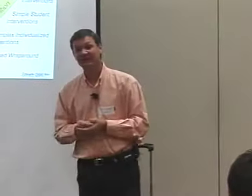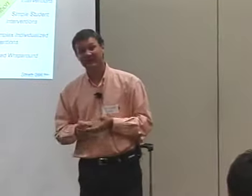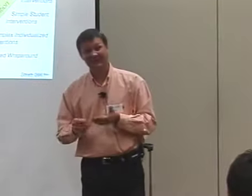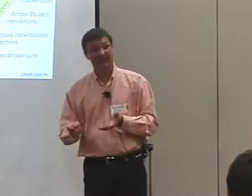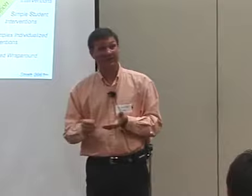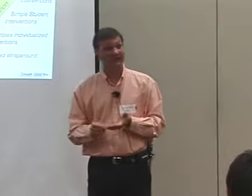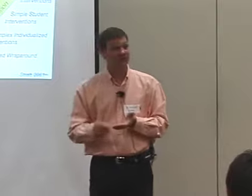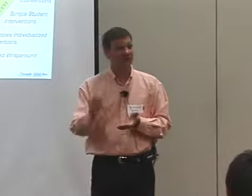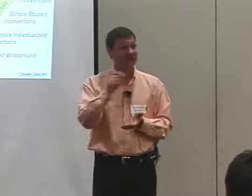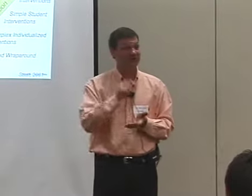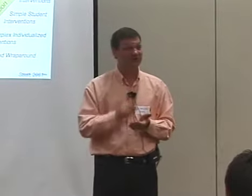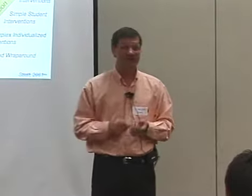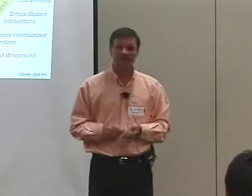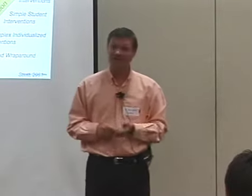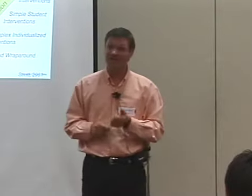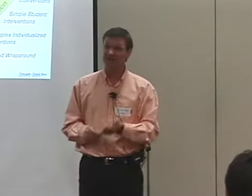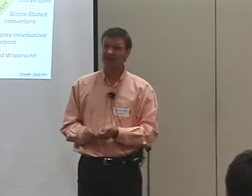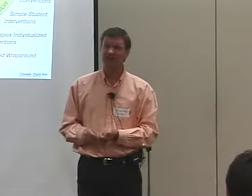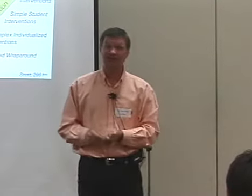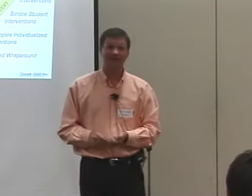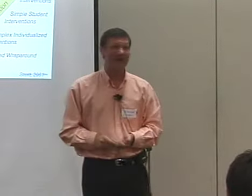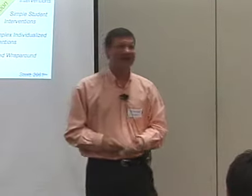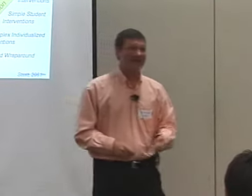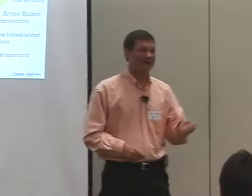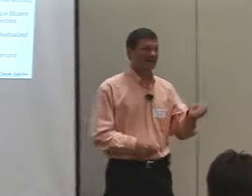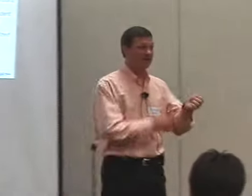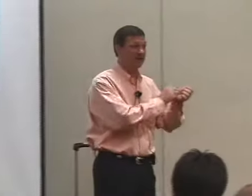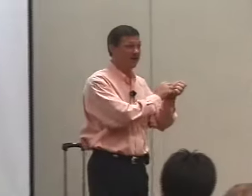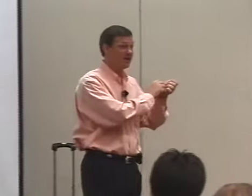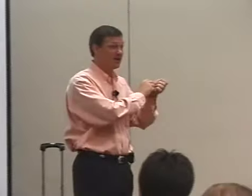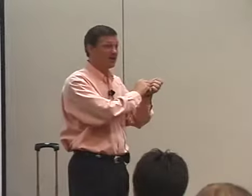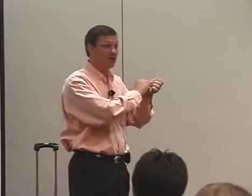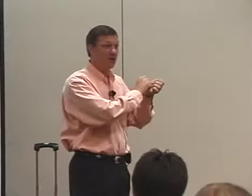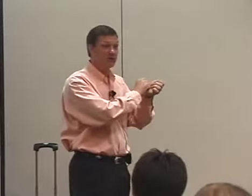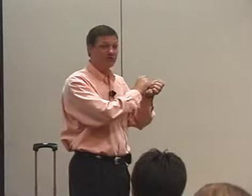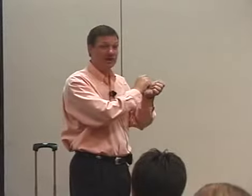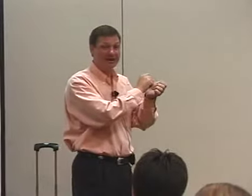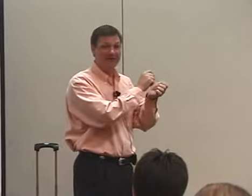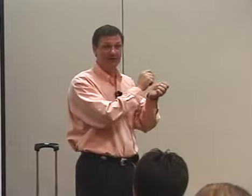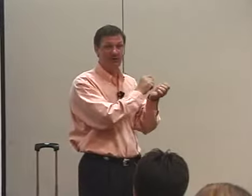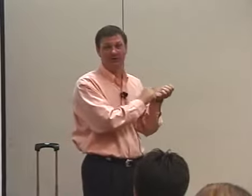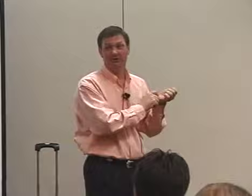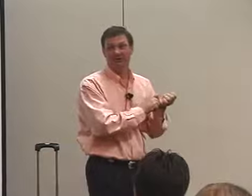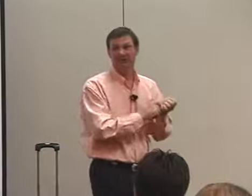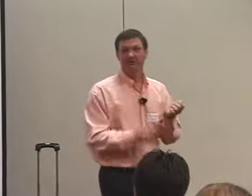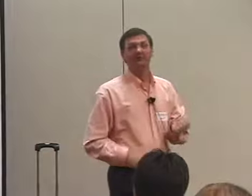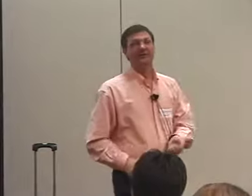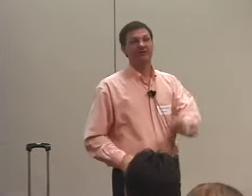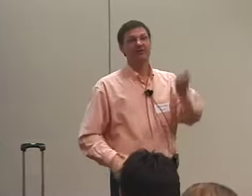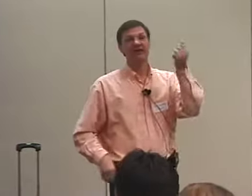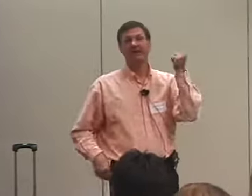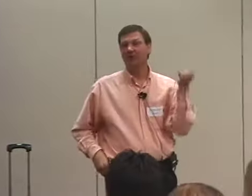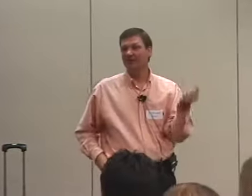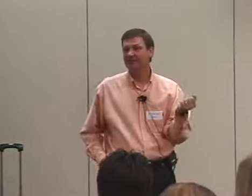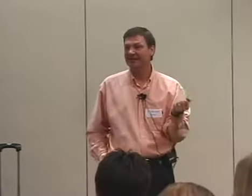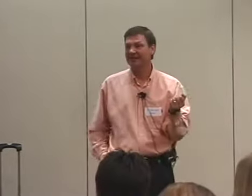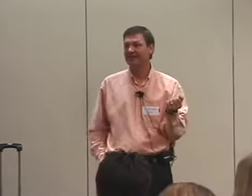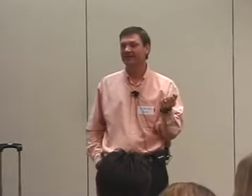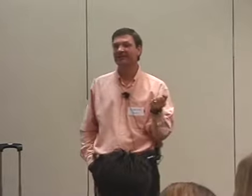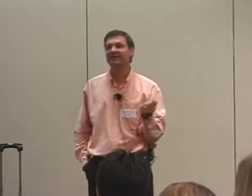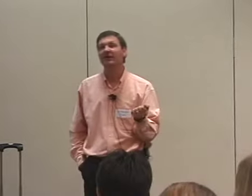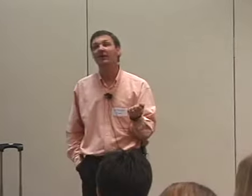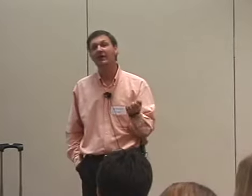it. Even in elementary school, going to different teachers, he had to go to each teacher each day and have her sign, no, you do not have homework. Because every day he'd come home and say